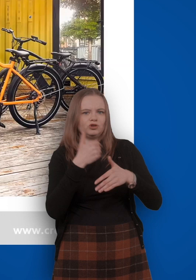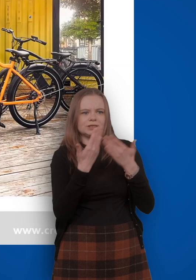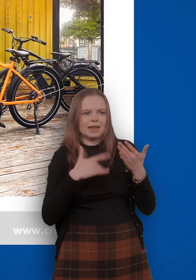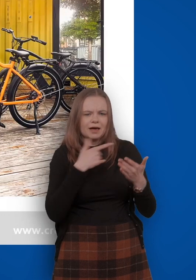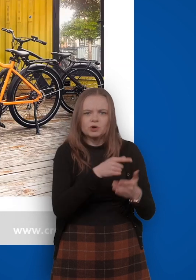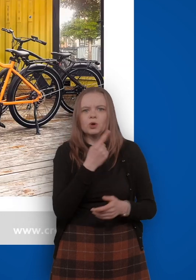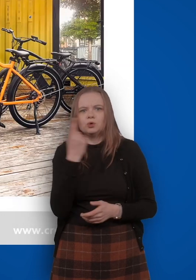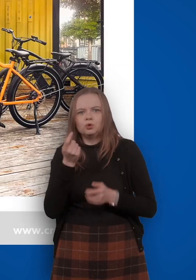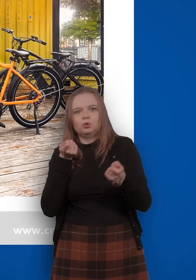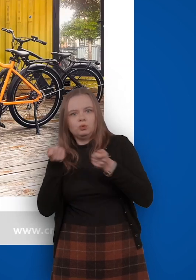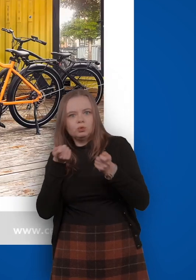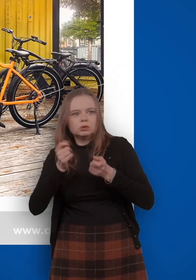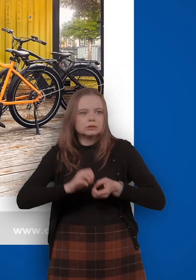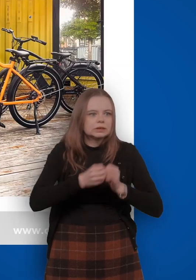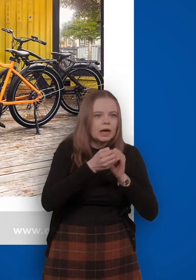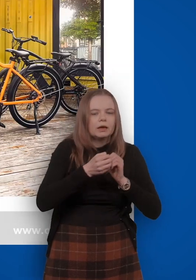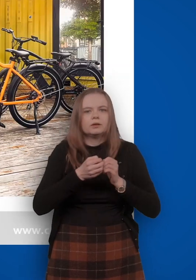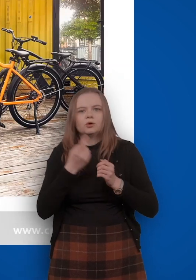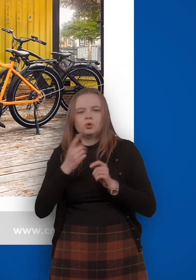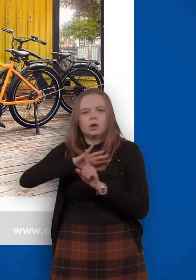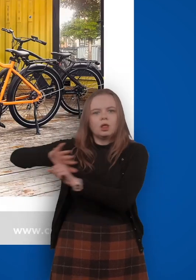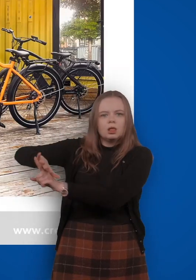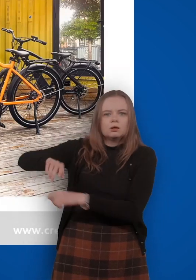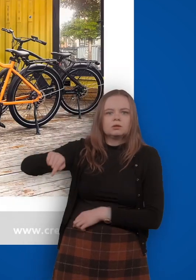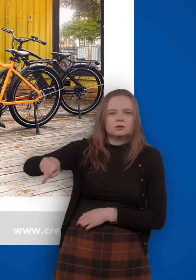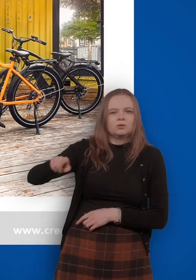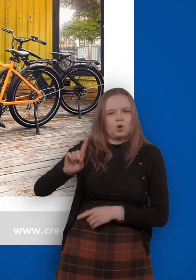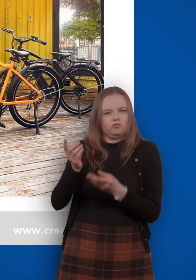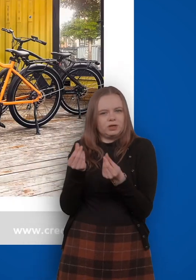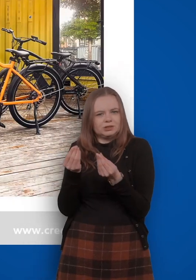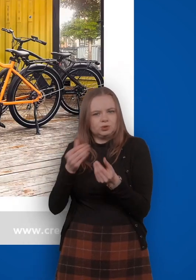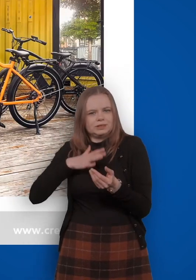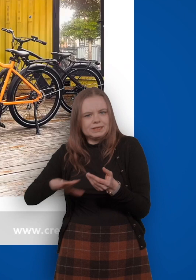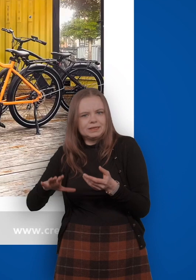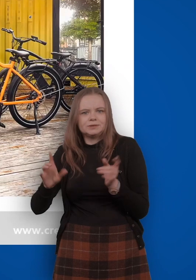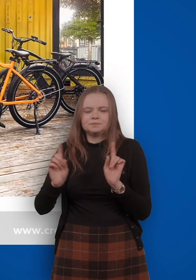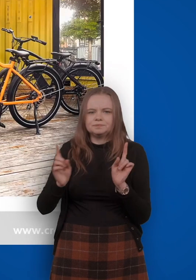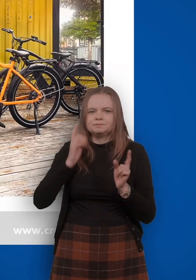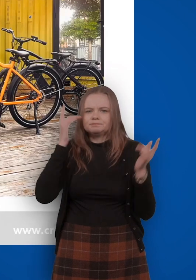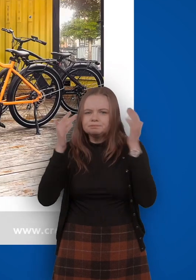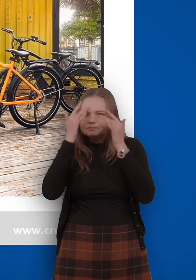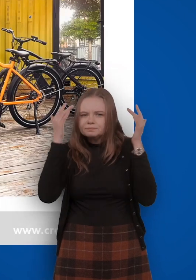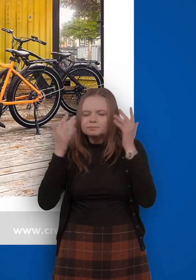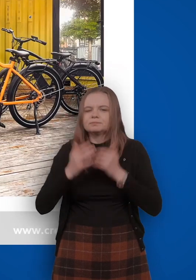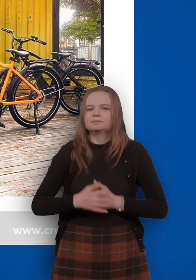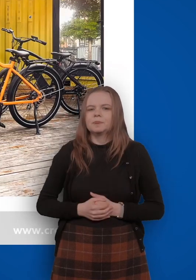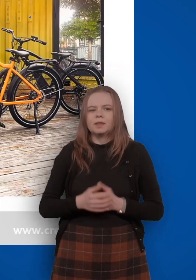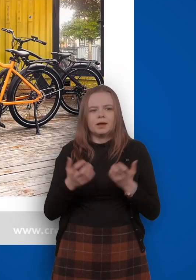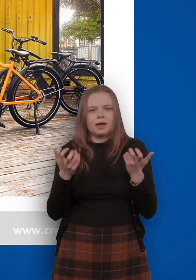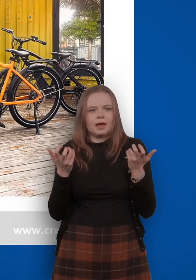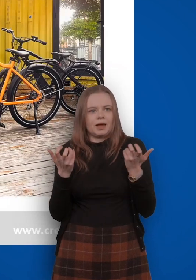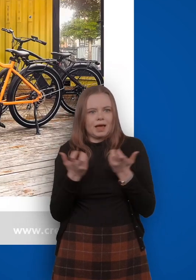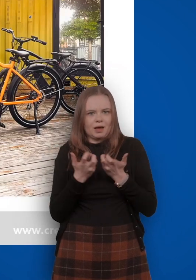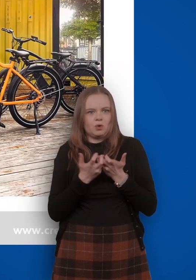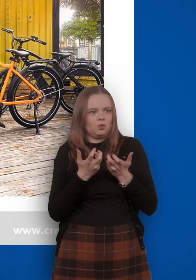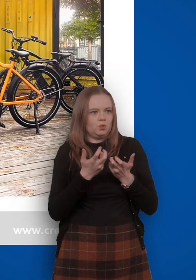who creates these, who's excluded by these, what resources are needed for these, and what we need to be able to operate in